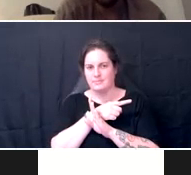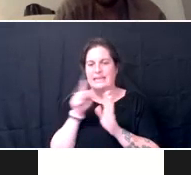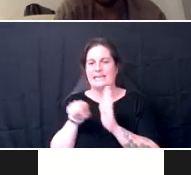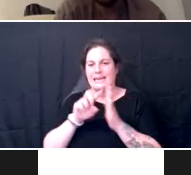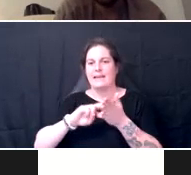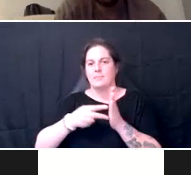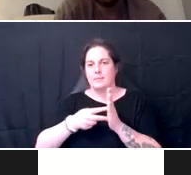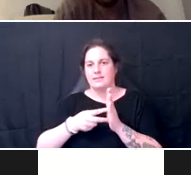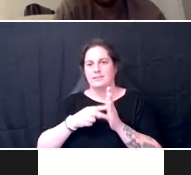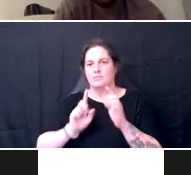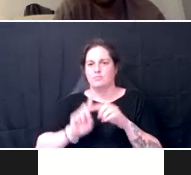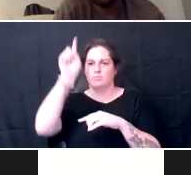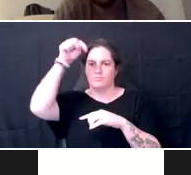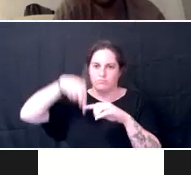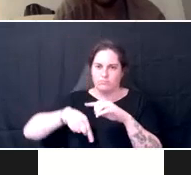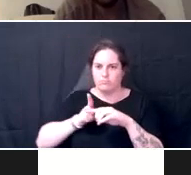that because